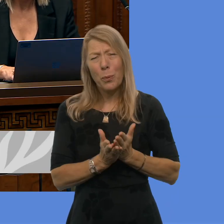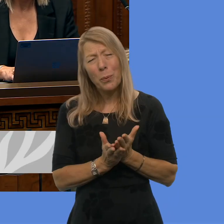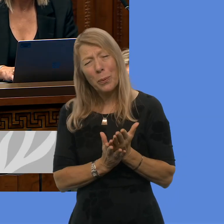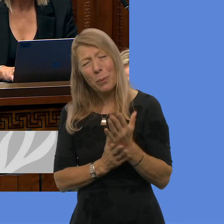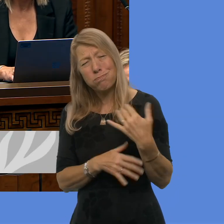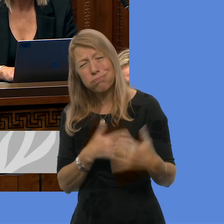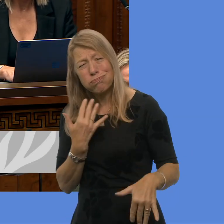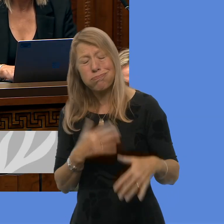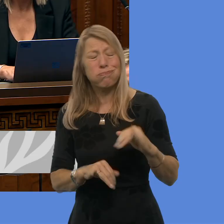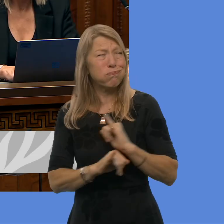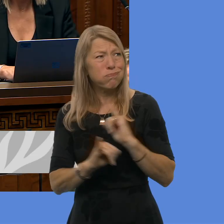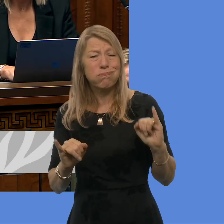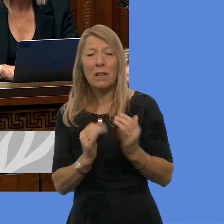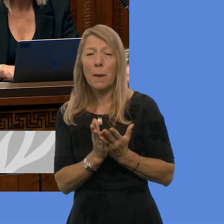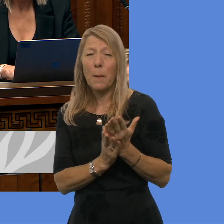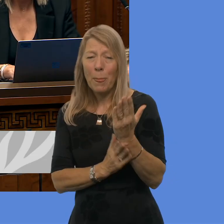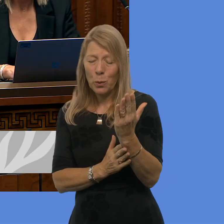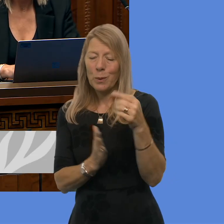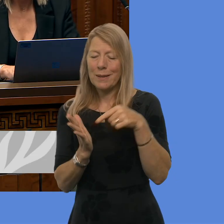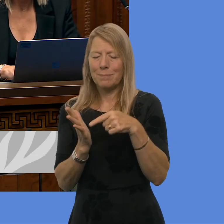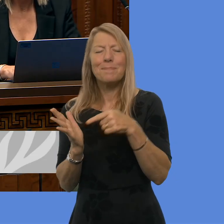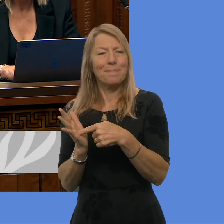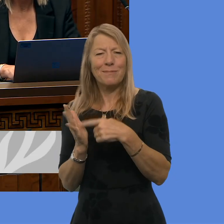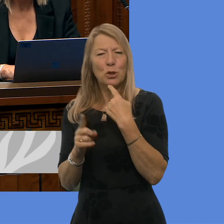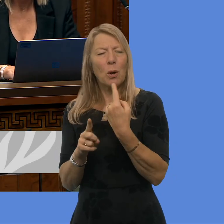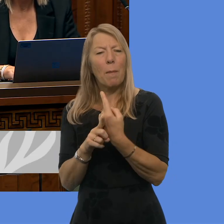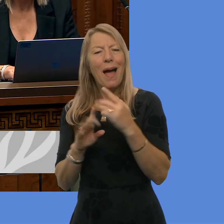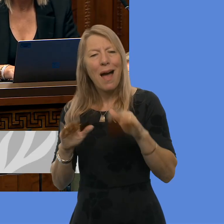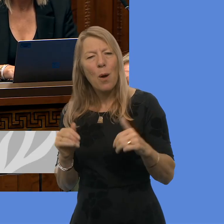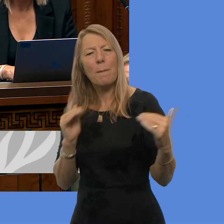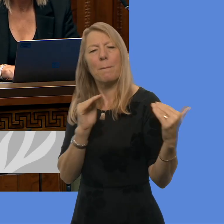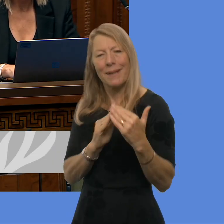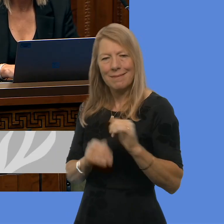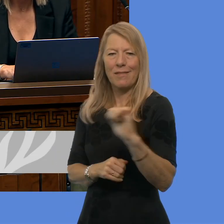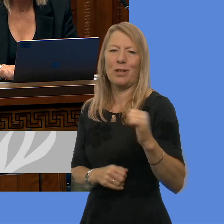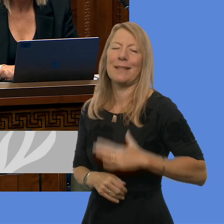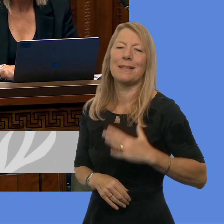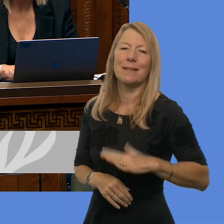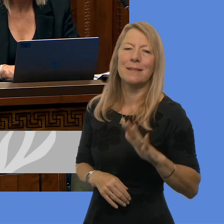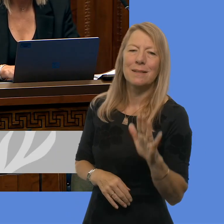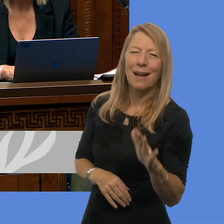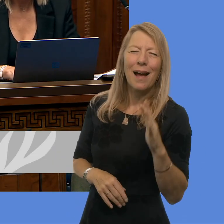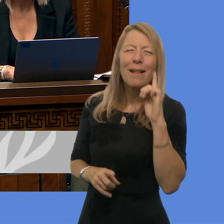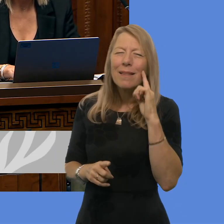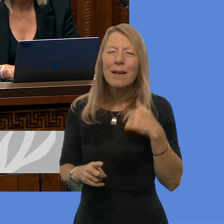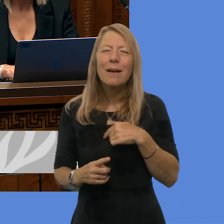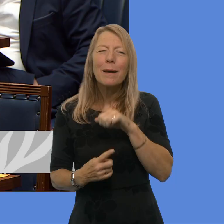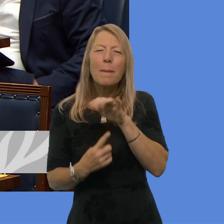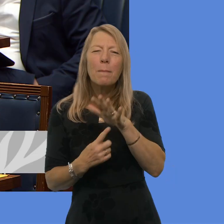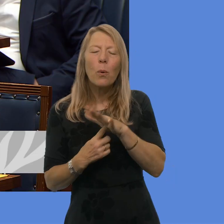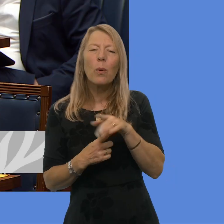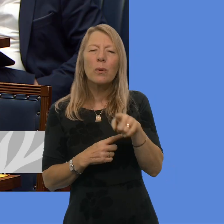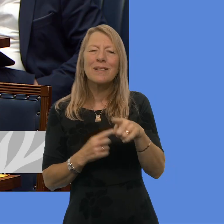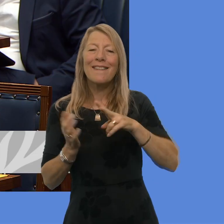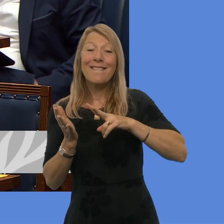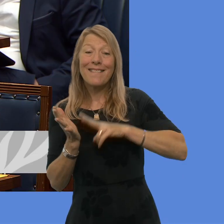in terms of their needs. So I think it will be inevitable that the Victims and Survivors Service will have received an increased level of communication, particularly